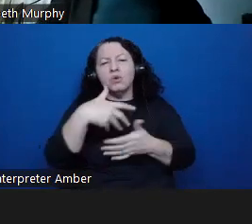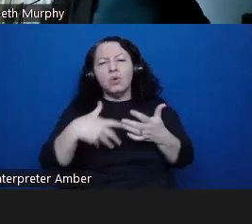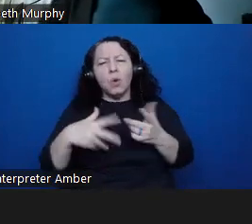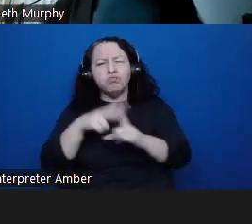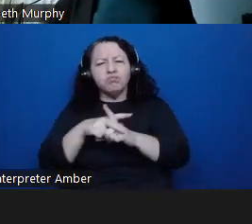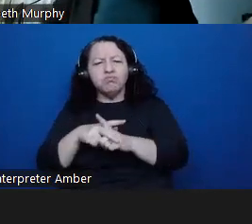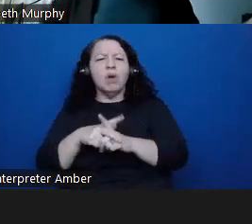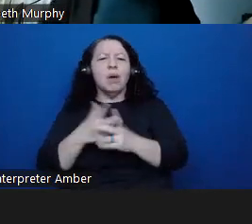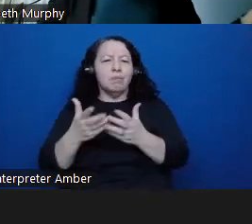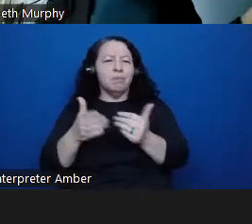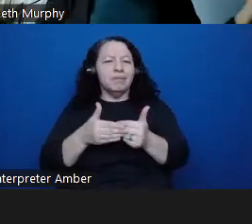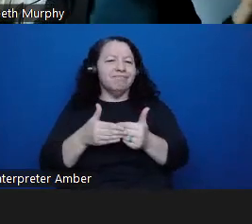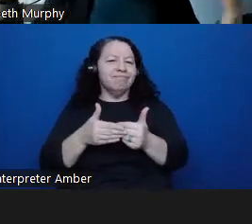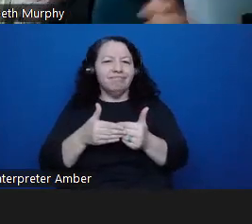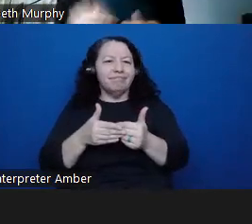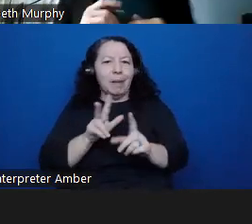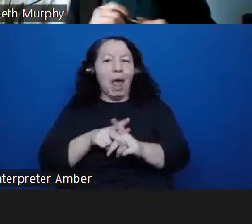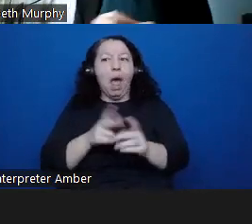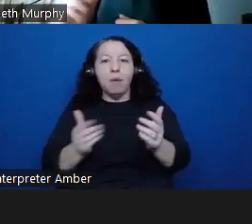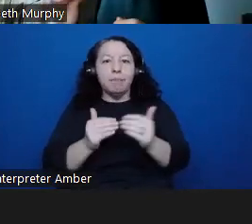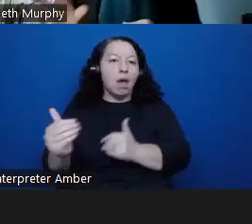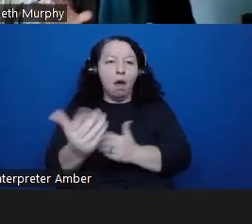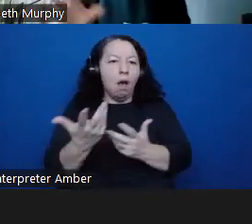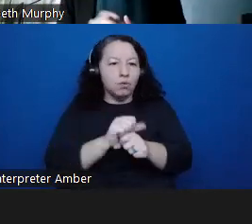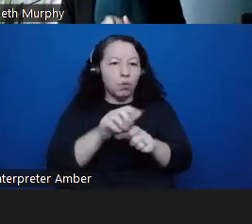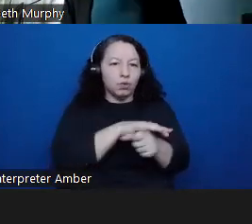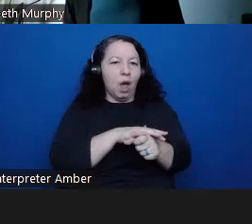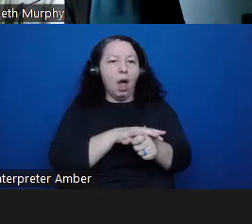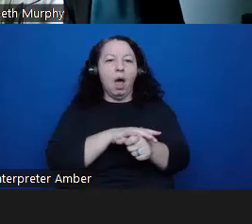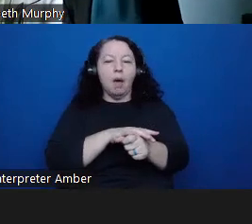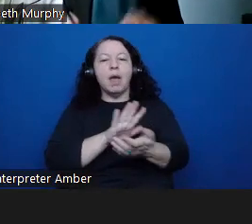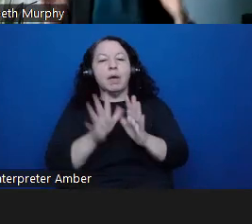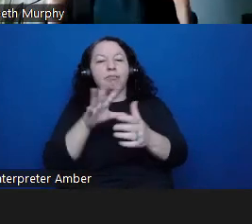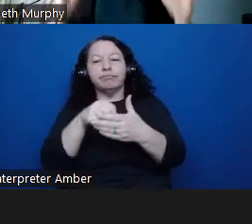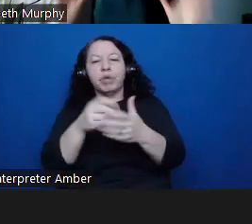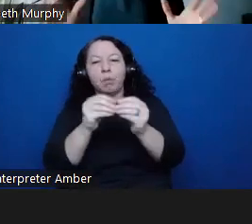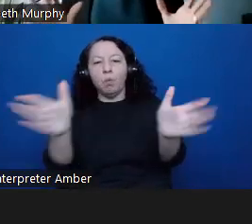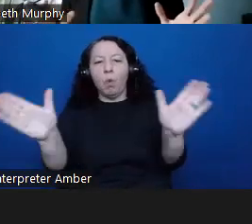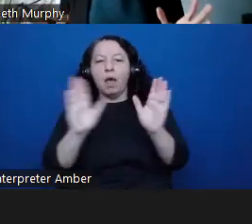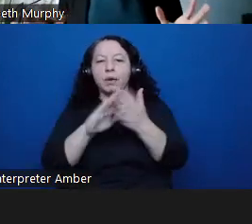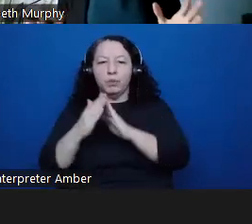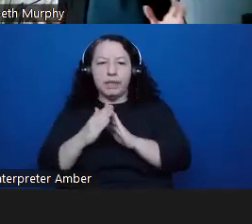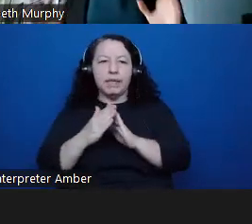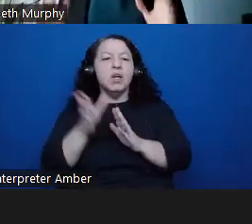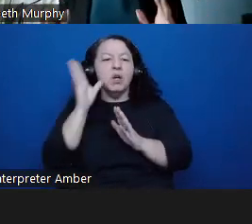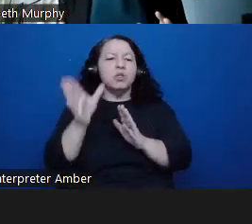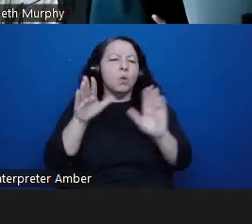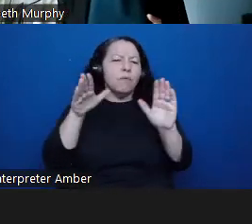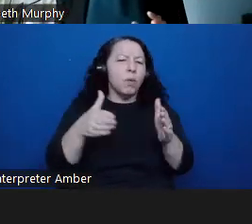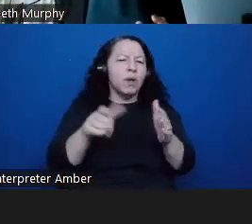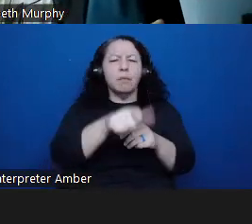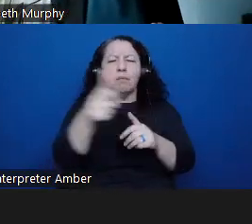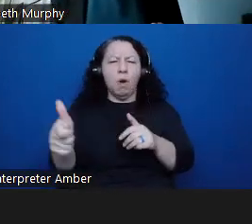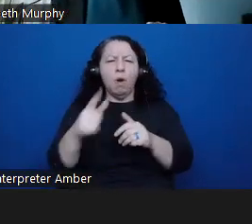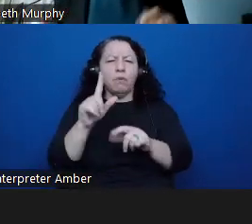and into wider communities. So in the next few slides, we'll focus on some other questions about the social side of work in a place